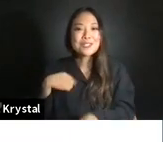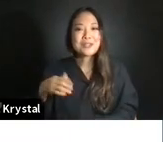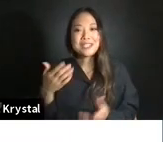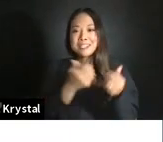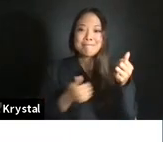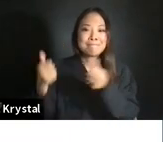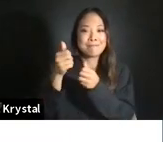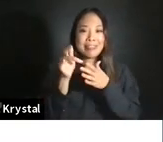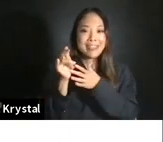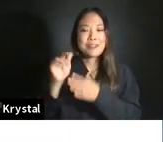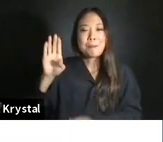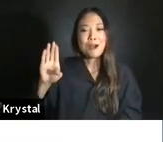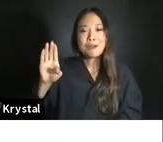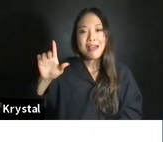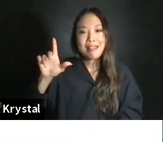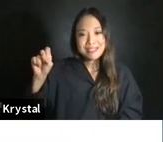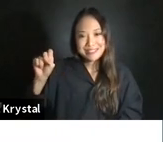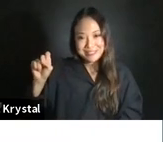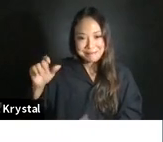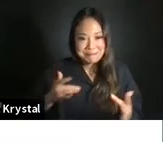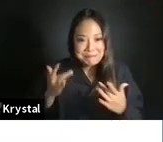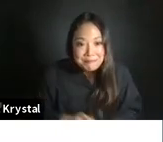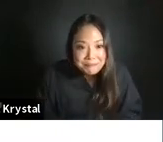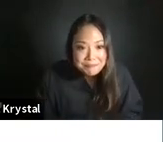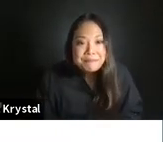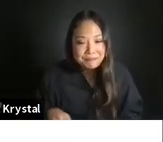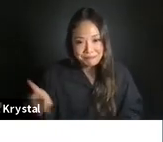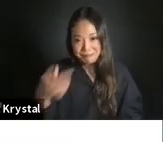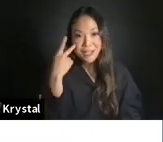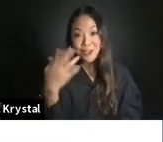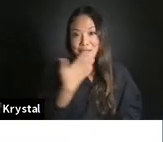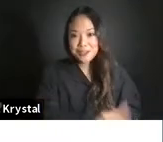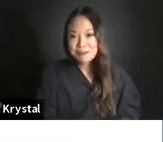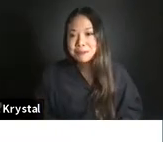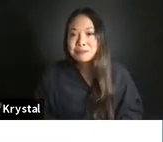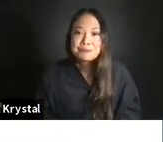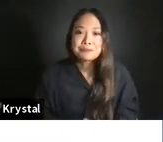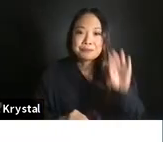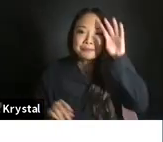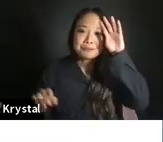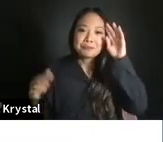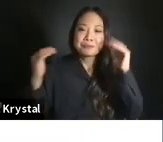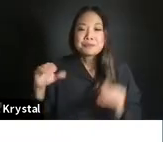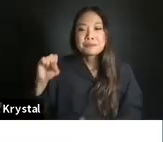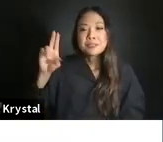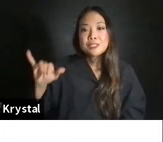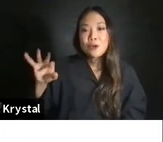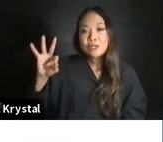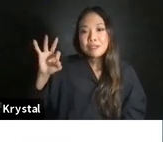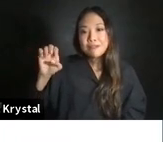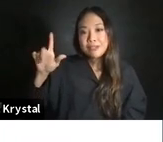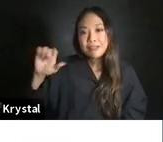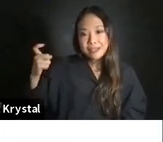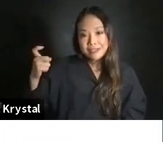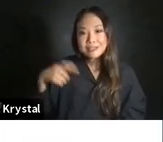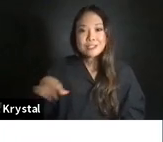uh sony felix she is the proud head of school for community academy she is bilingual speaking both